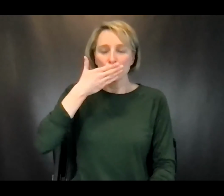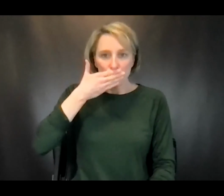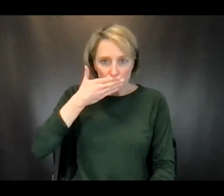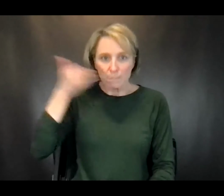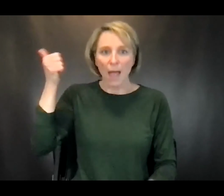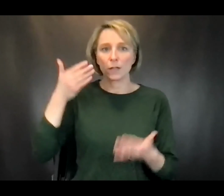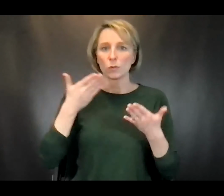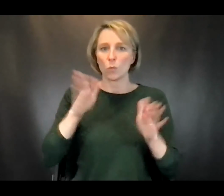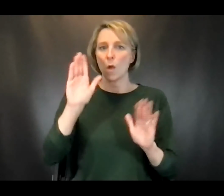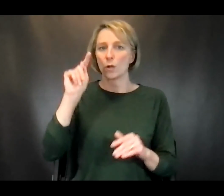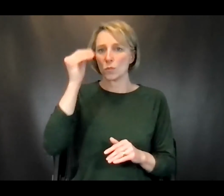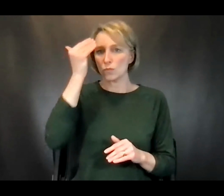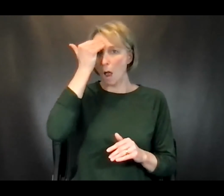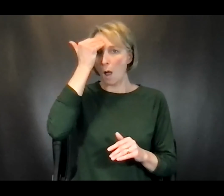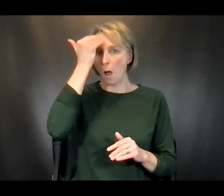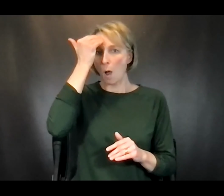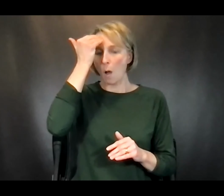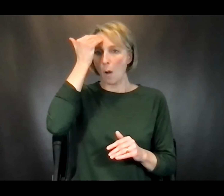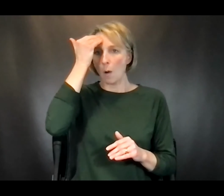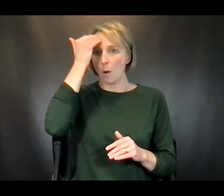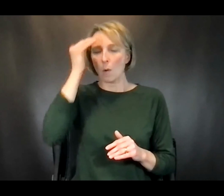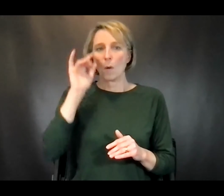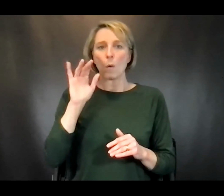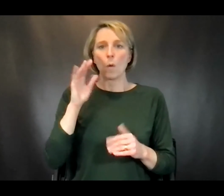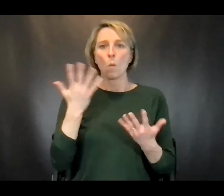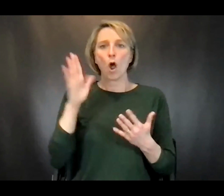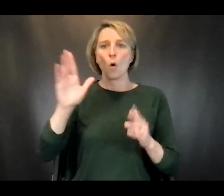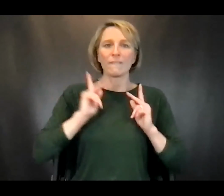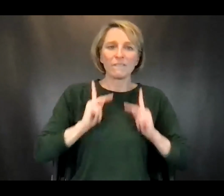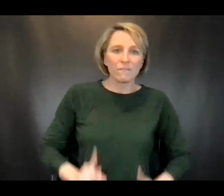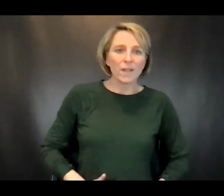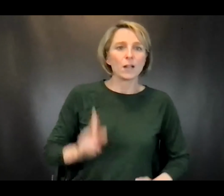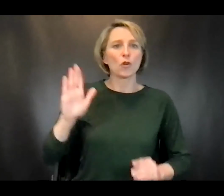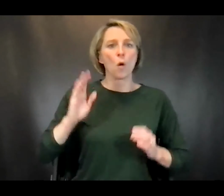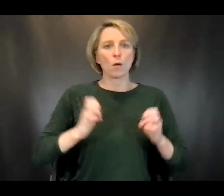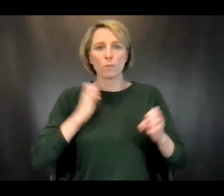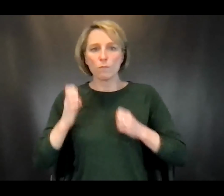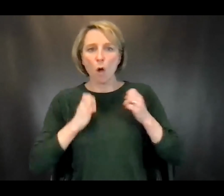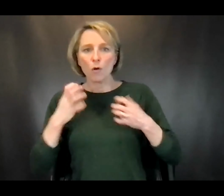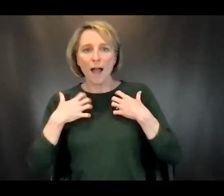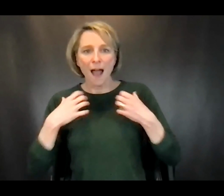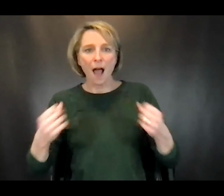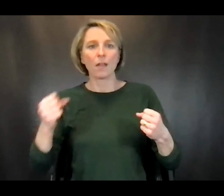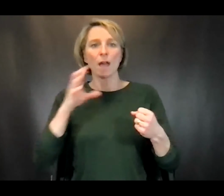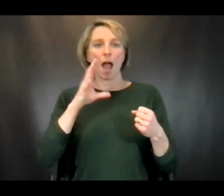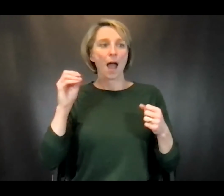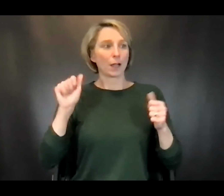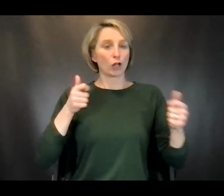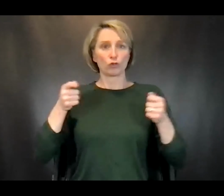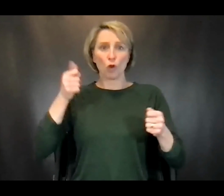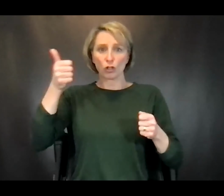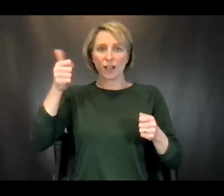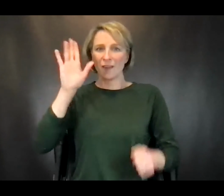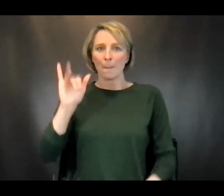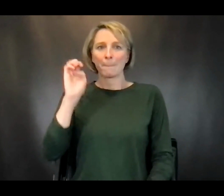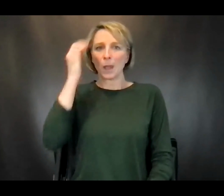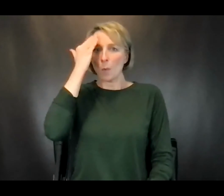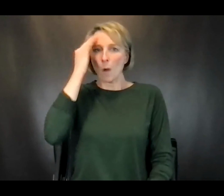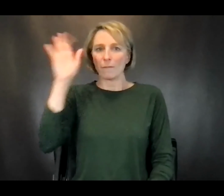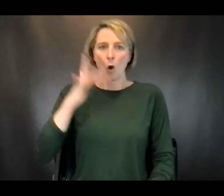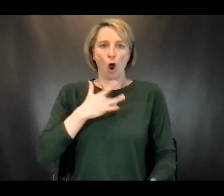indicators of physical and emotional health and ability to regulate ourselves. So it's a great practice. I